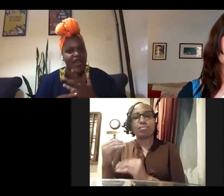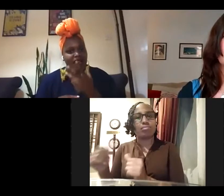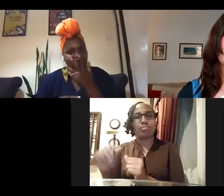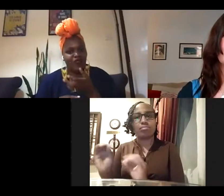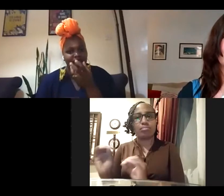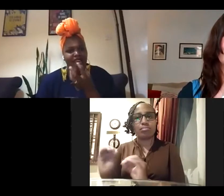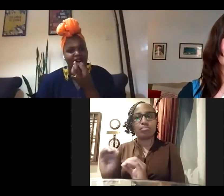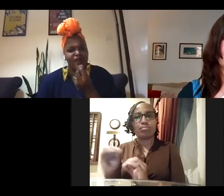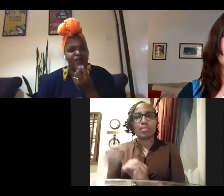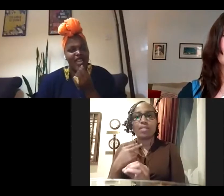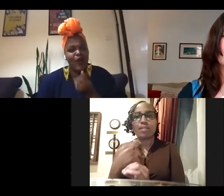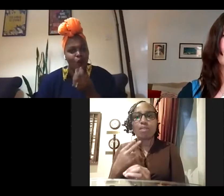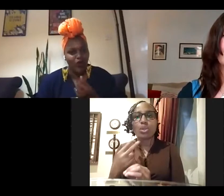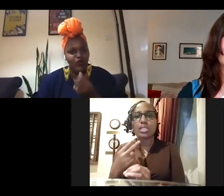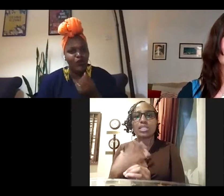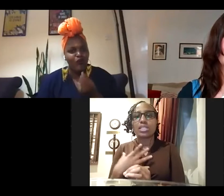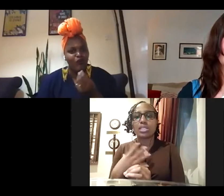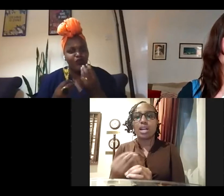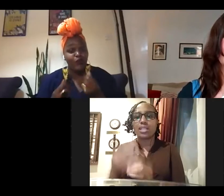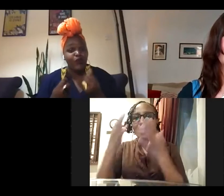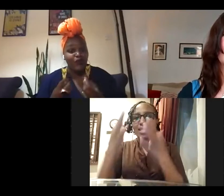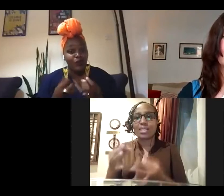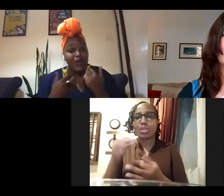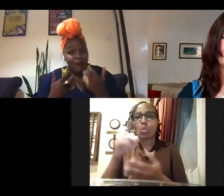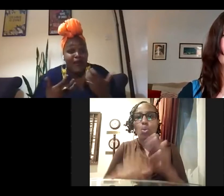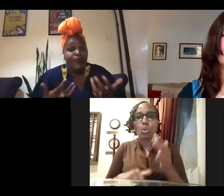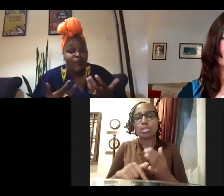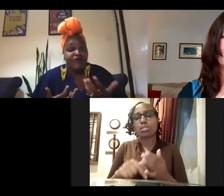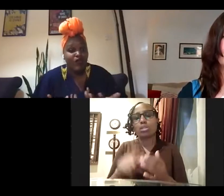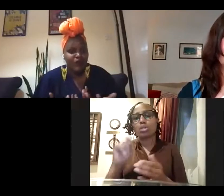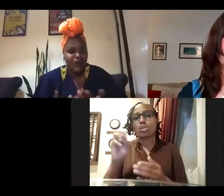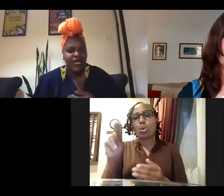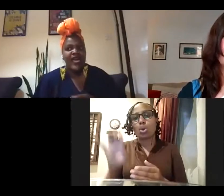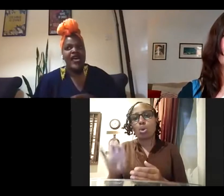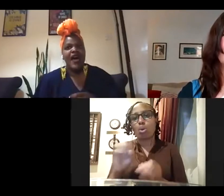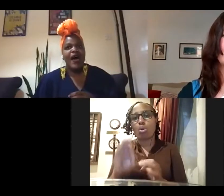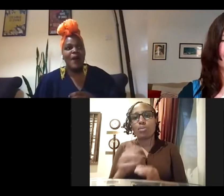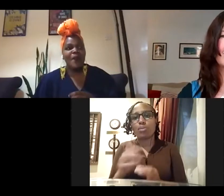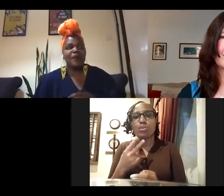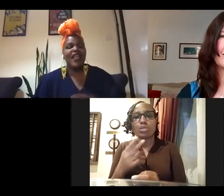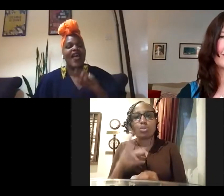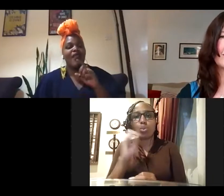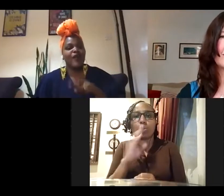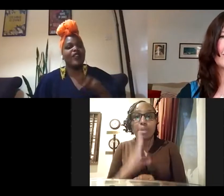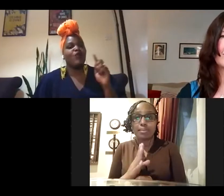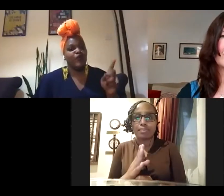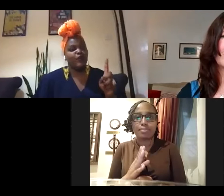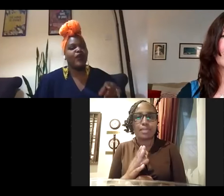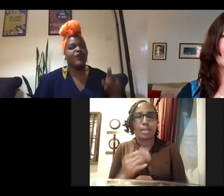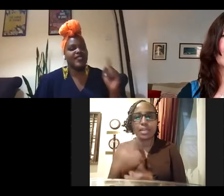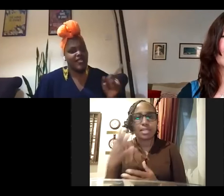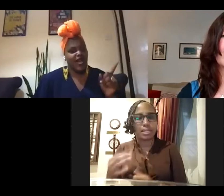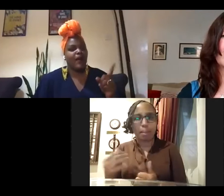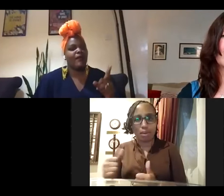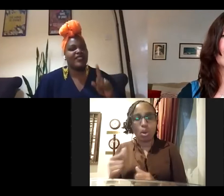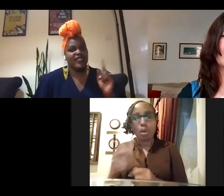voice, and kind of like deciding what the tone of this book's voice would be, and my voice would be. And then because I wrote this book